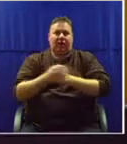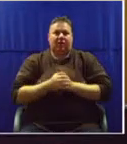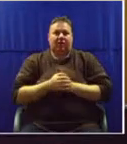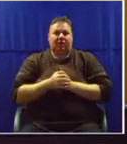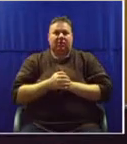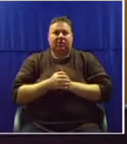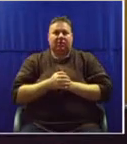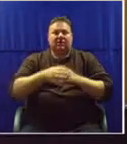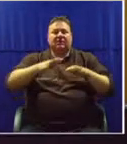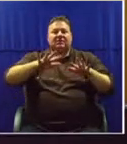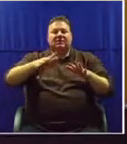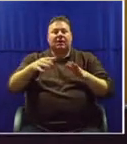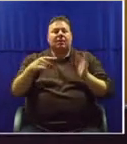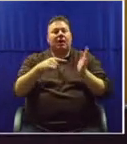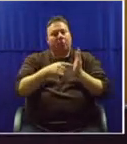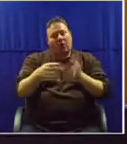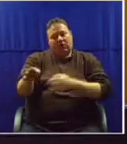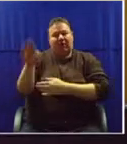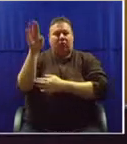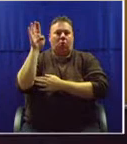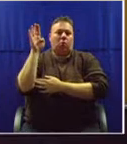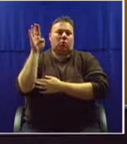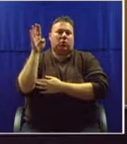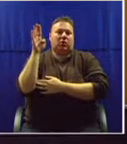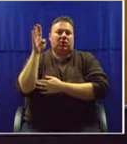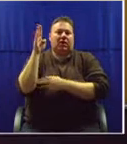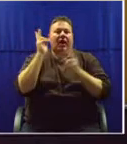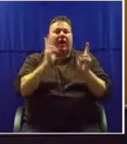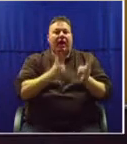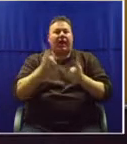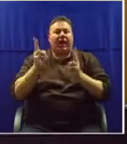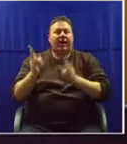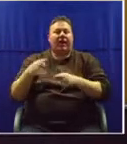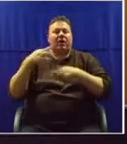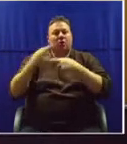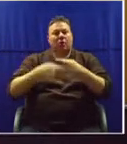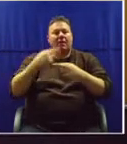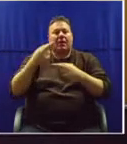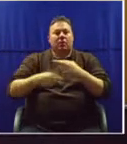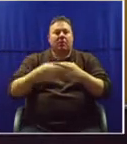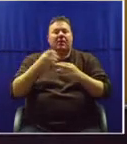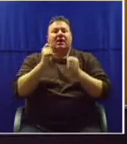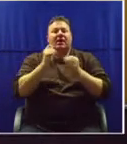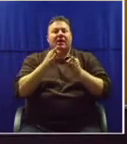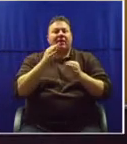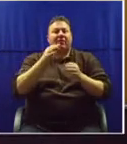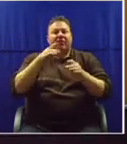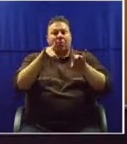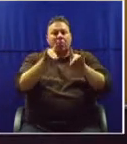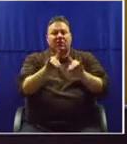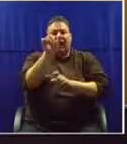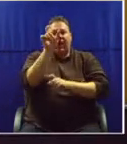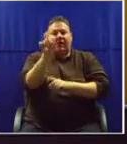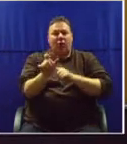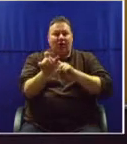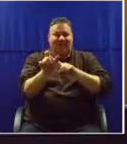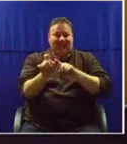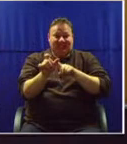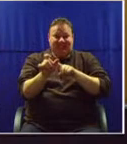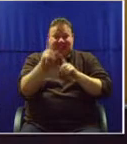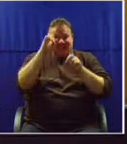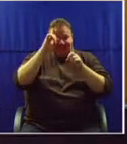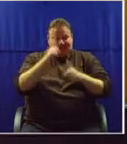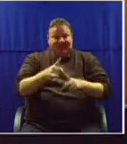On a similar point of order, if the presiding officer has ruled that it is not a point